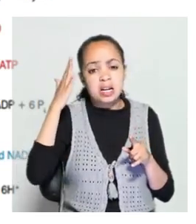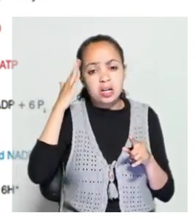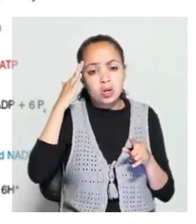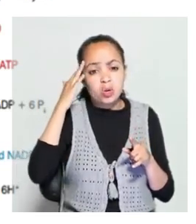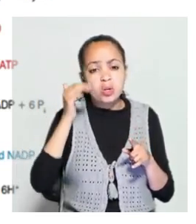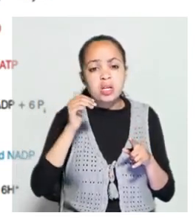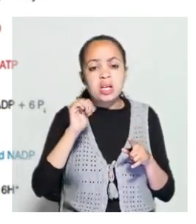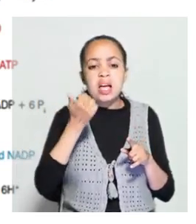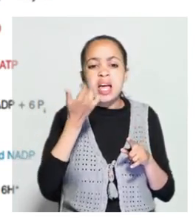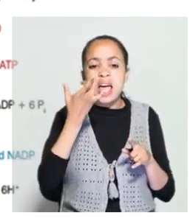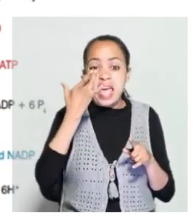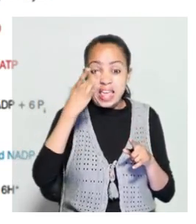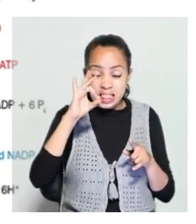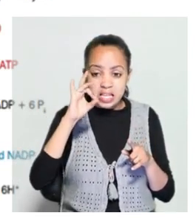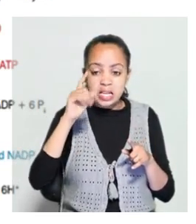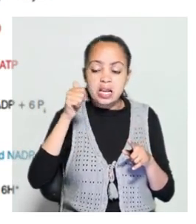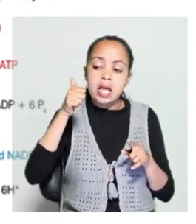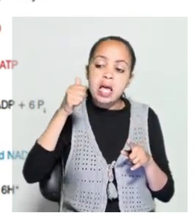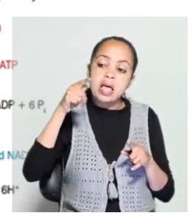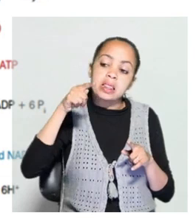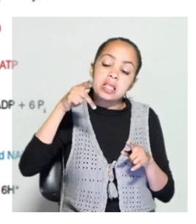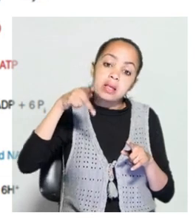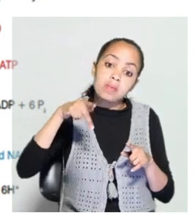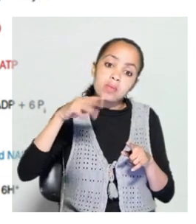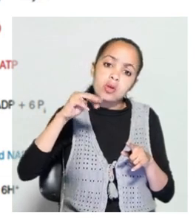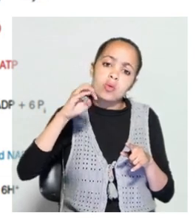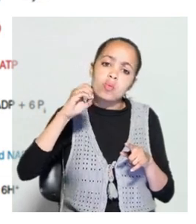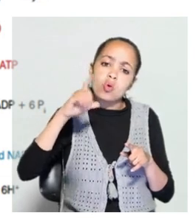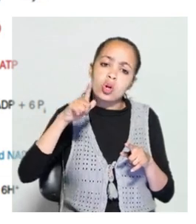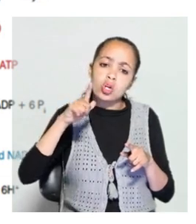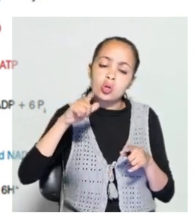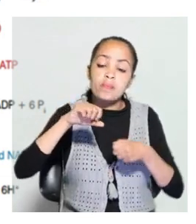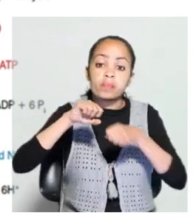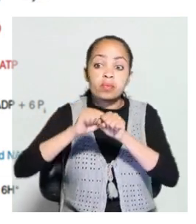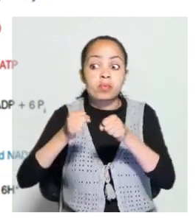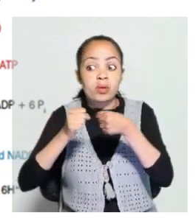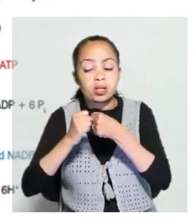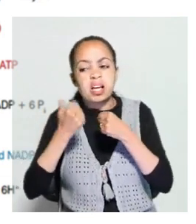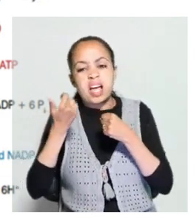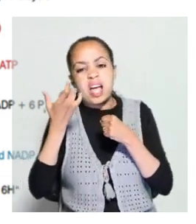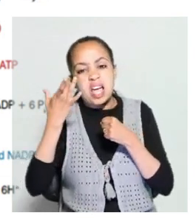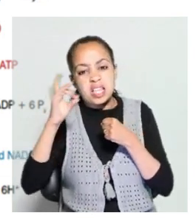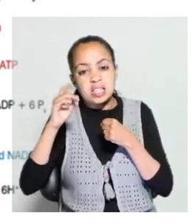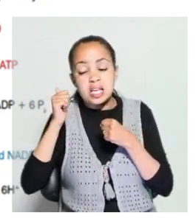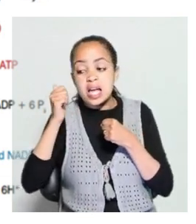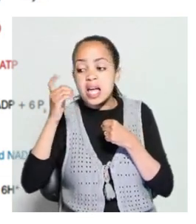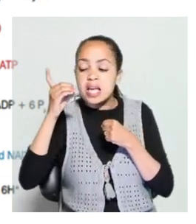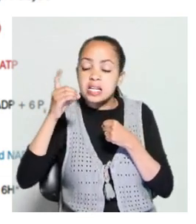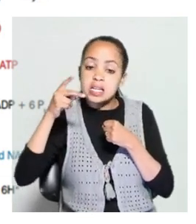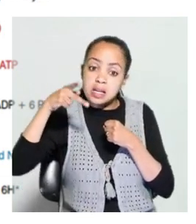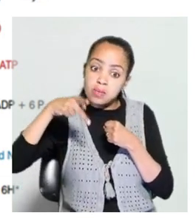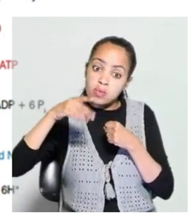about 18 ATP molecule. That can break down into that of 18 ADP molecule